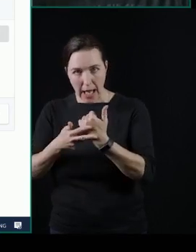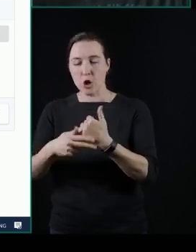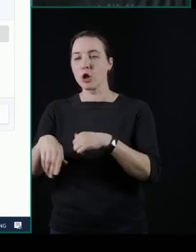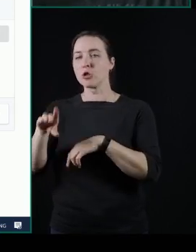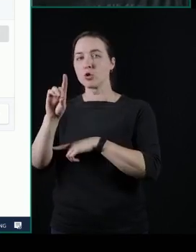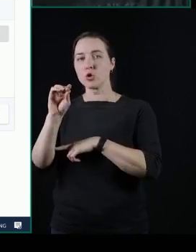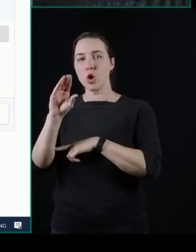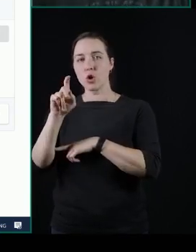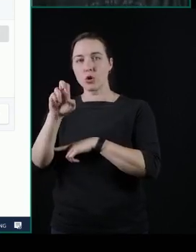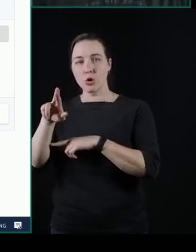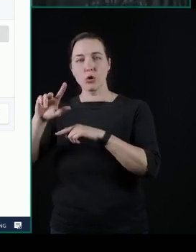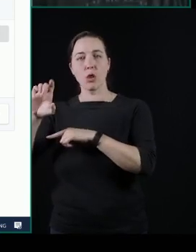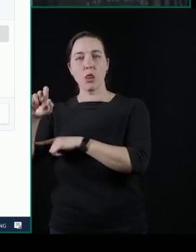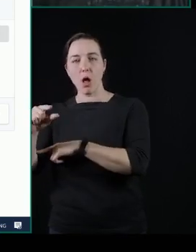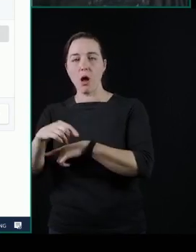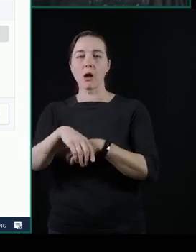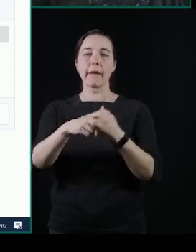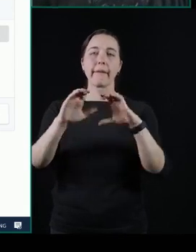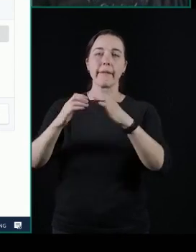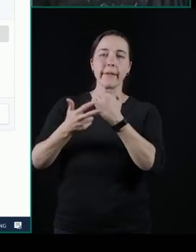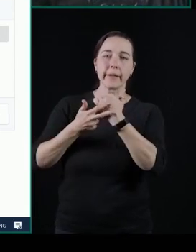then container ID.